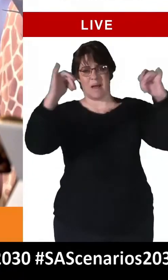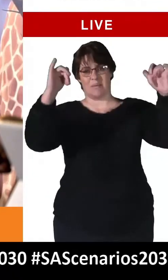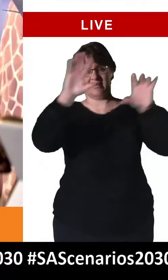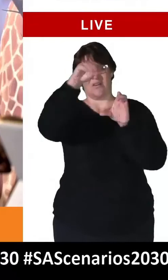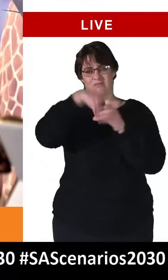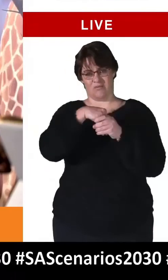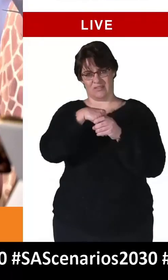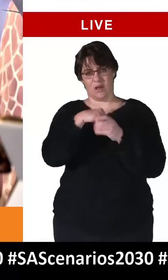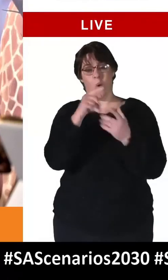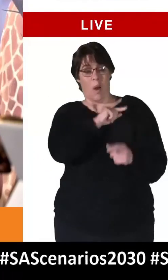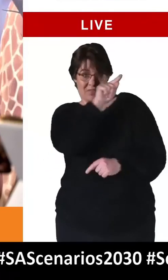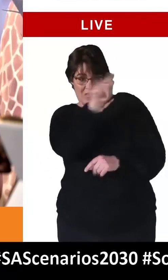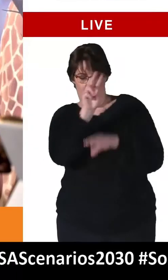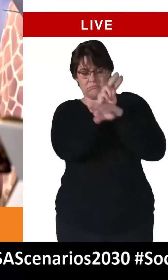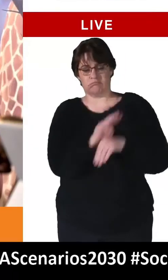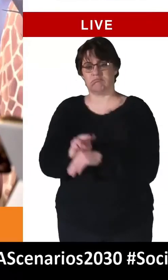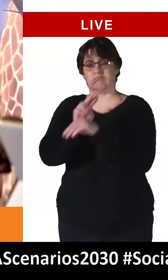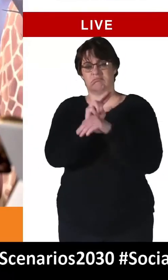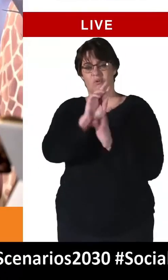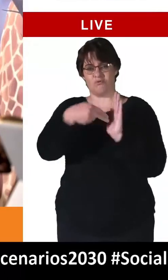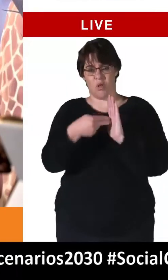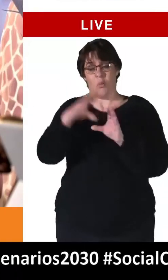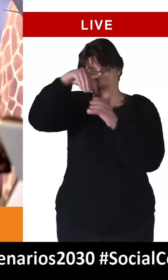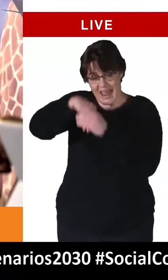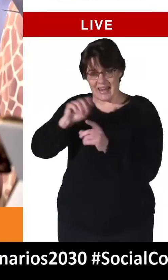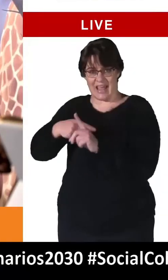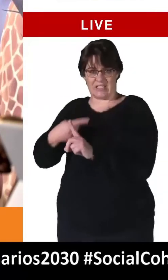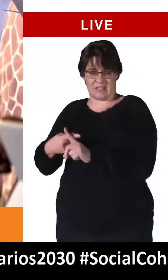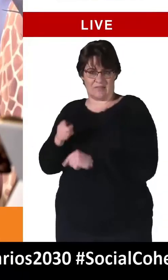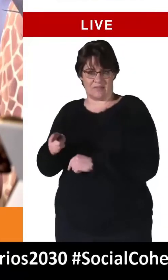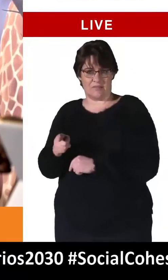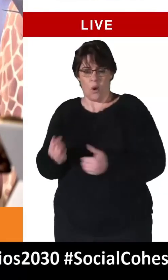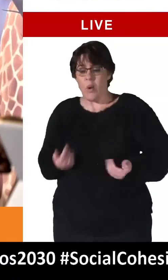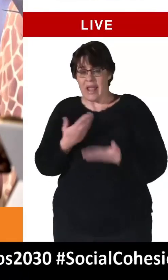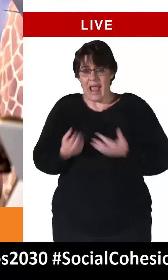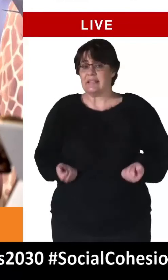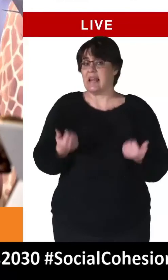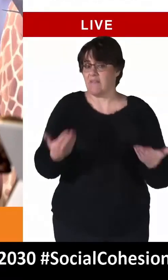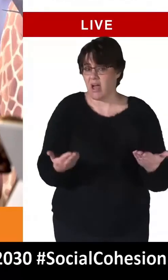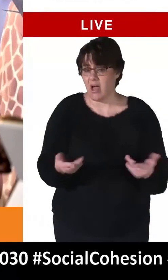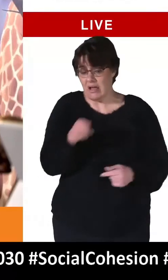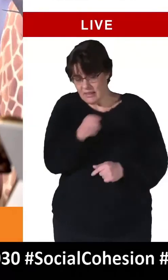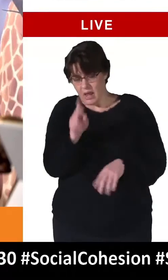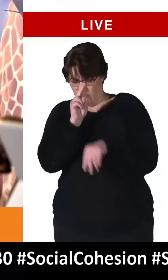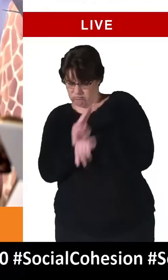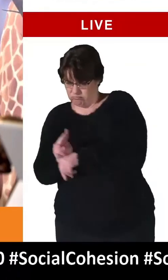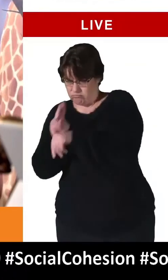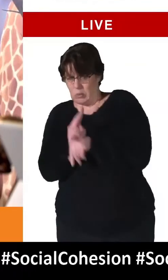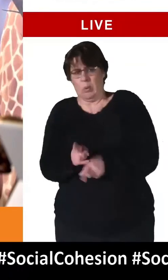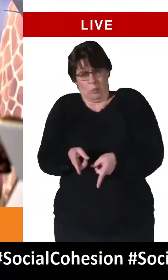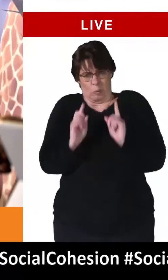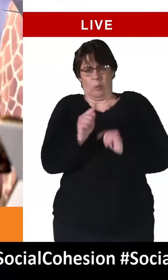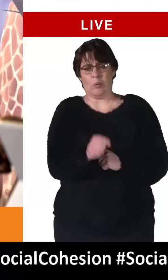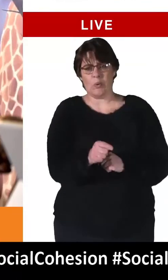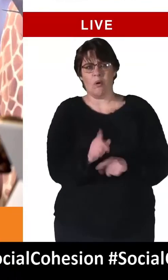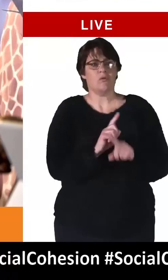play as an oversight role into the executive. What are the deliverables, and monitor those tightly. It is